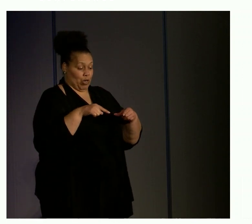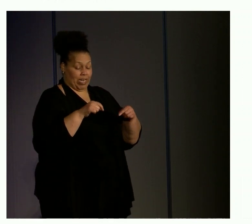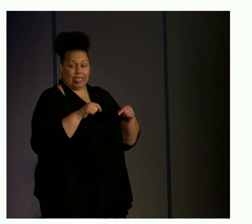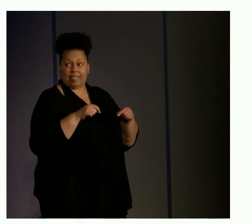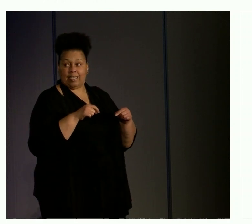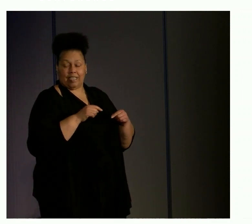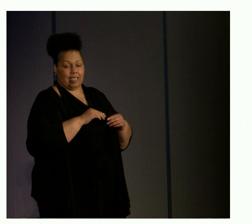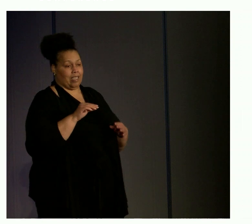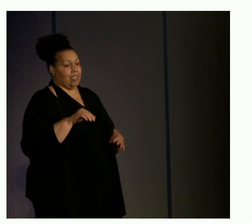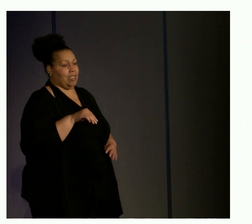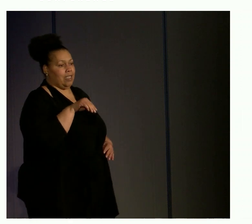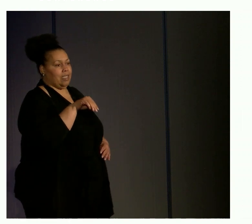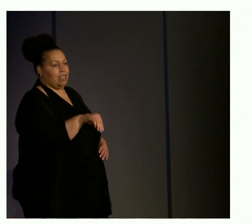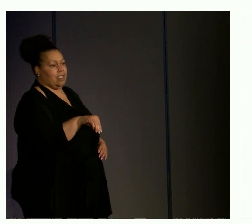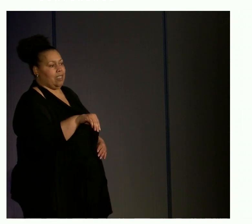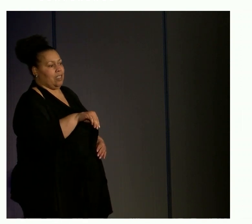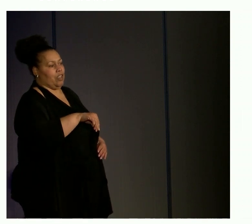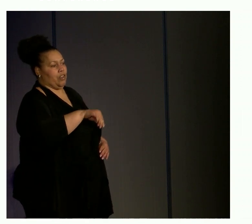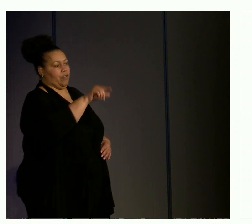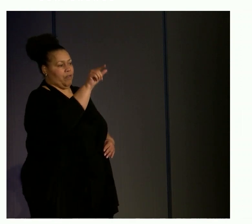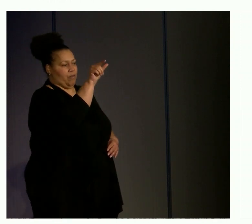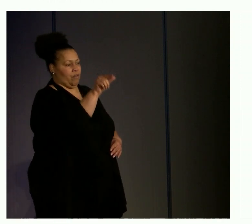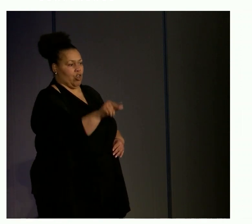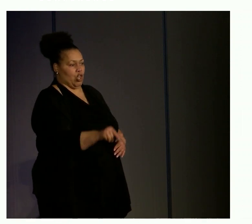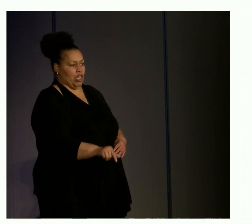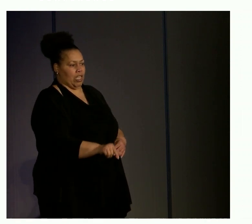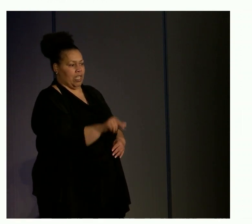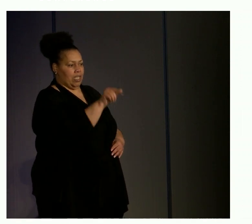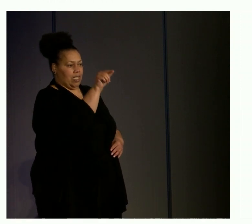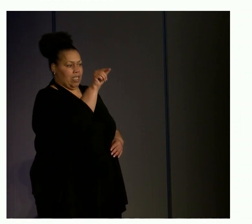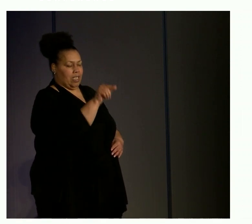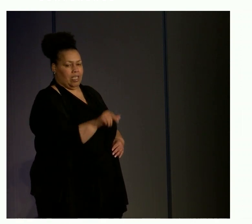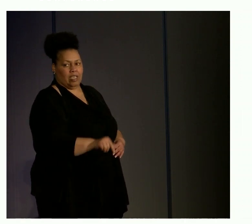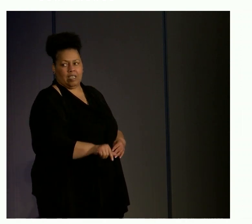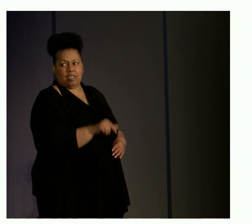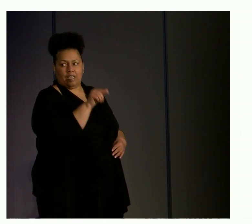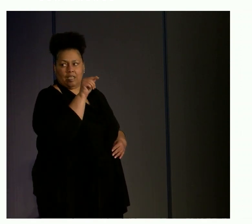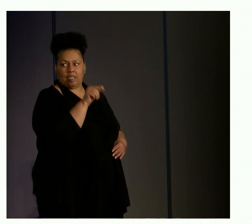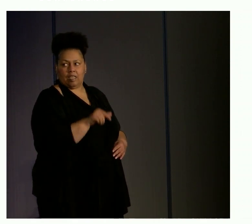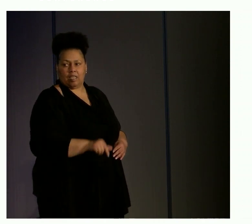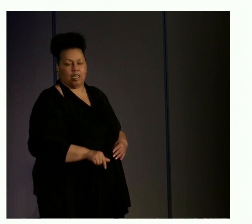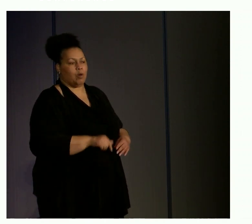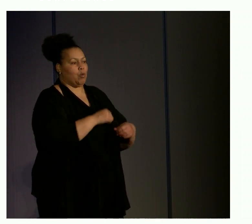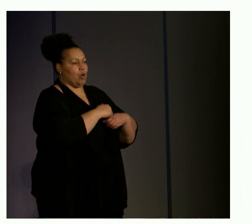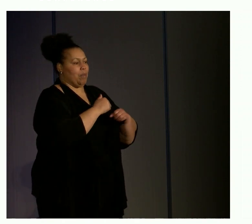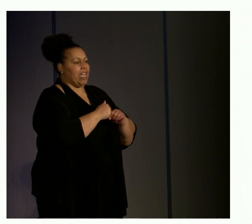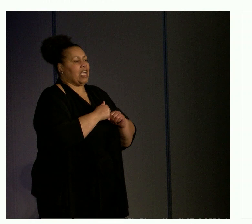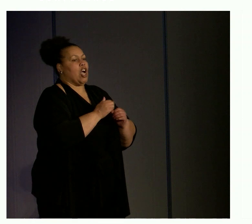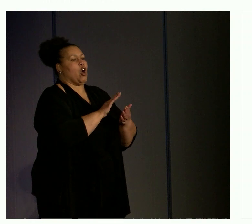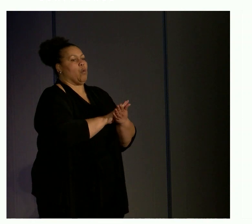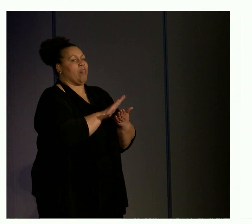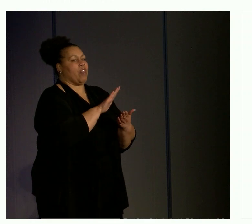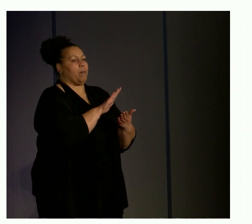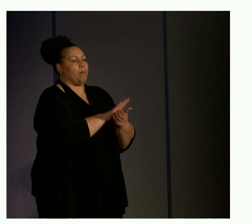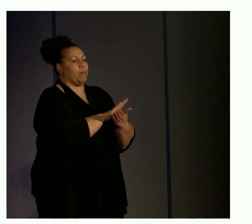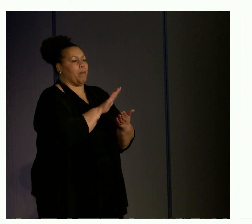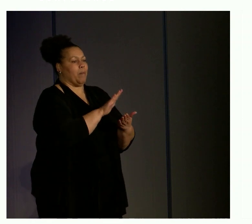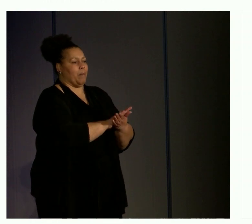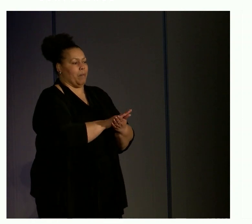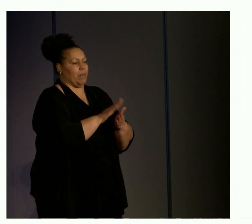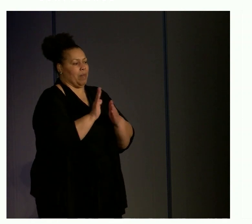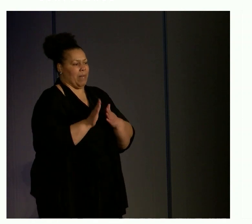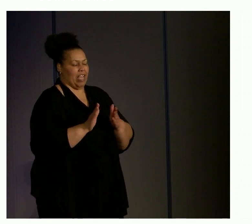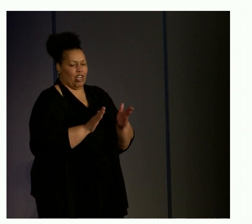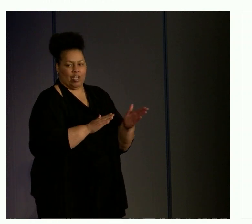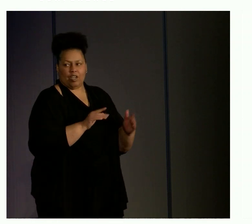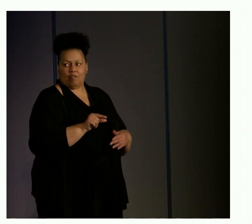brick, and you place it vertically. We're going to make a rhythm pattern. So vertical.